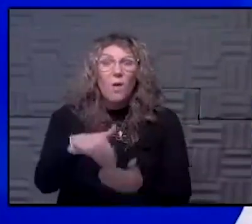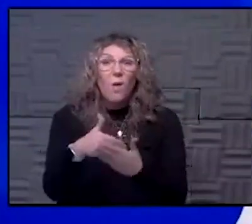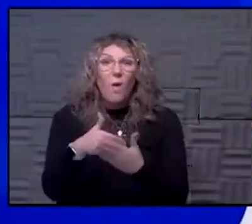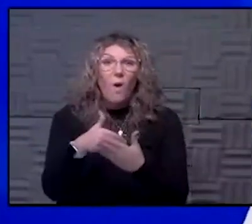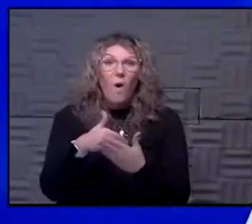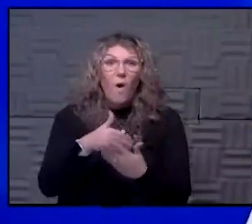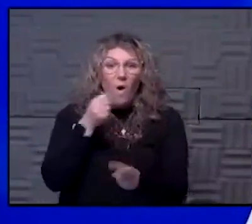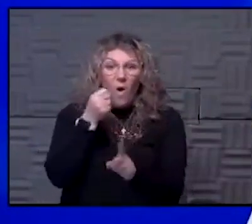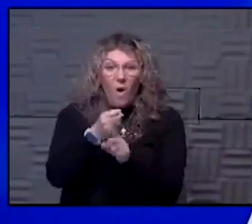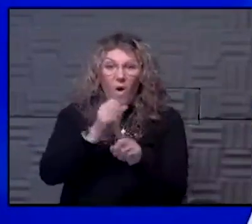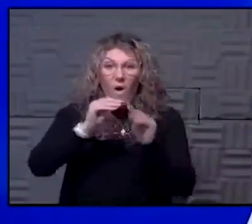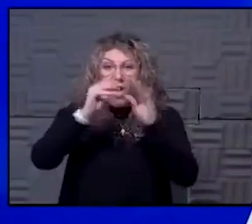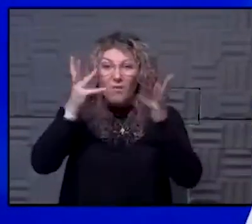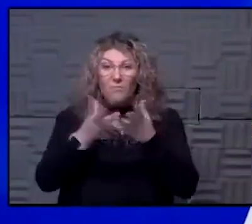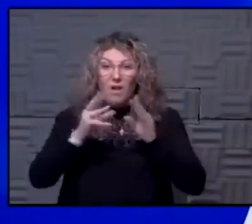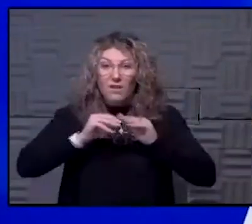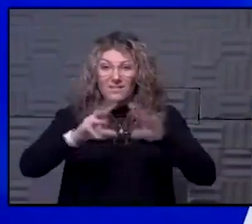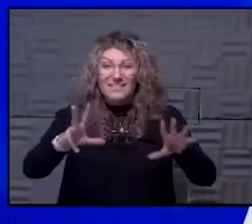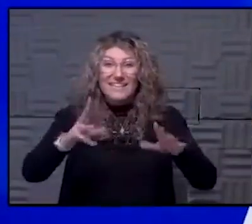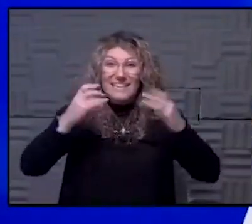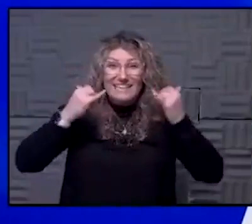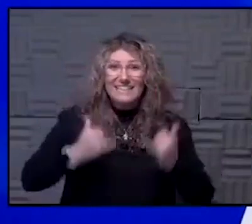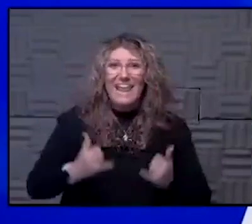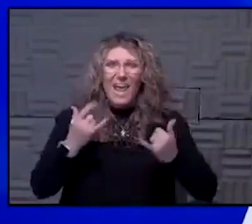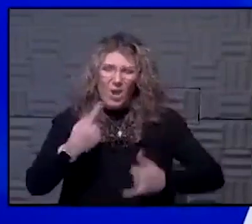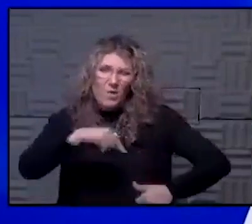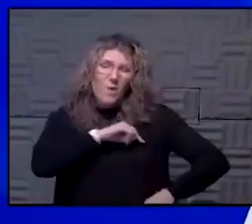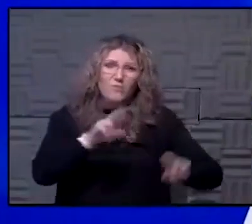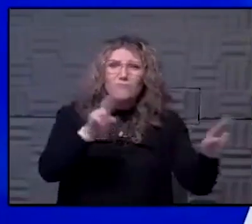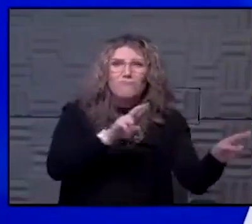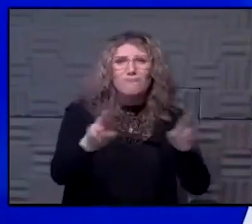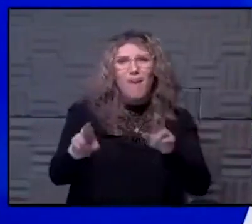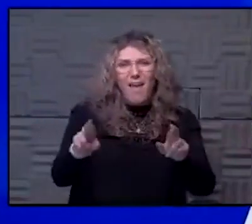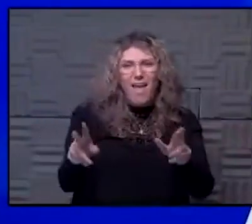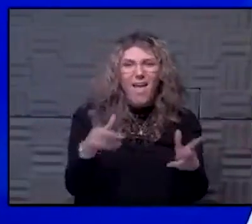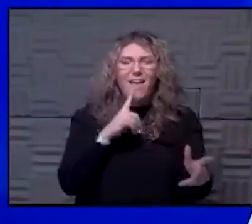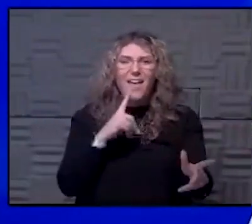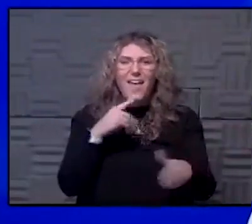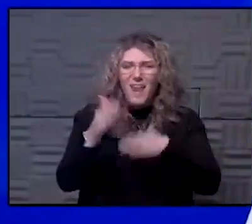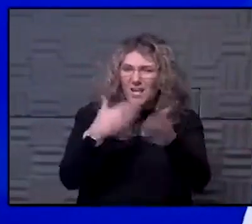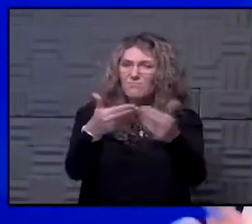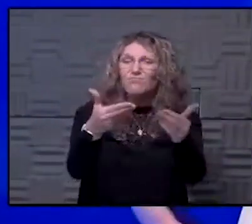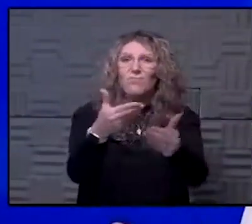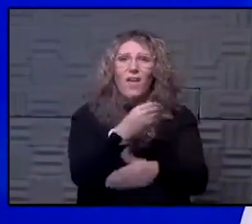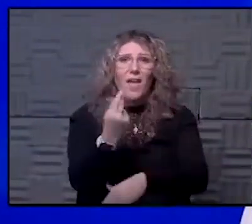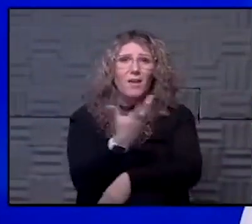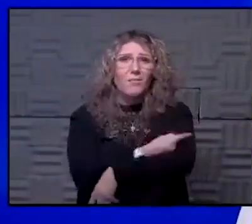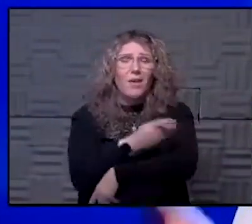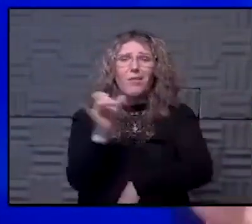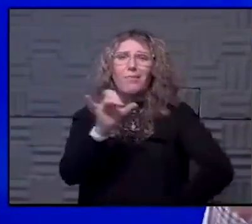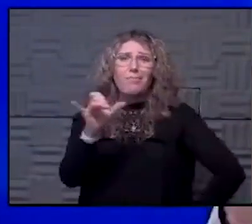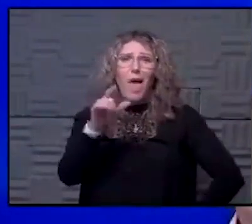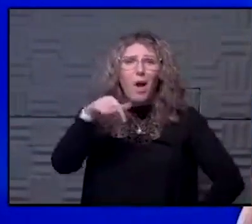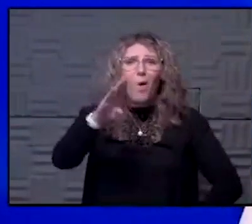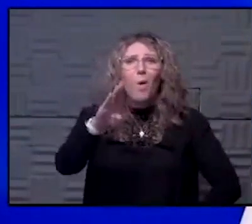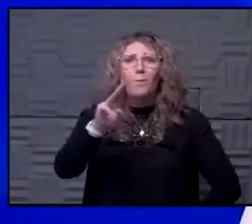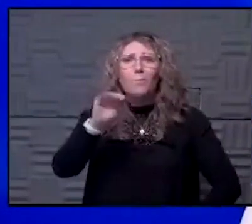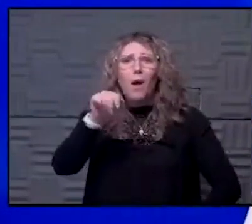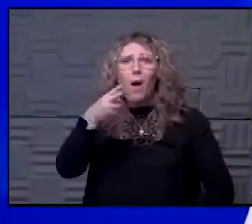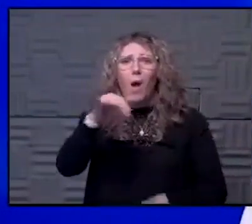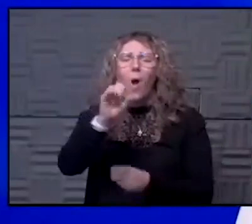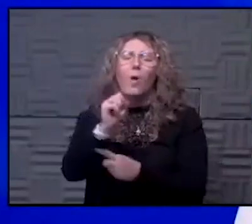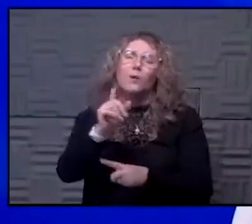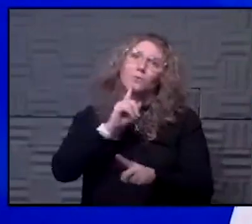pandemic. Now, for the first time, we are going to go on offense, game on, and those vaccines are like Patrick Mahomes at quarterback. They are so